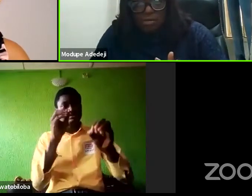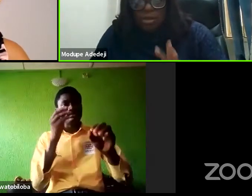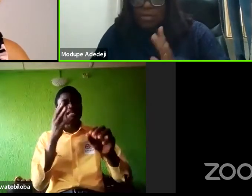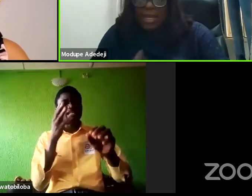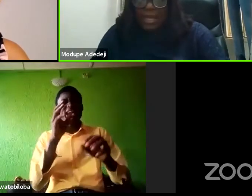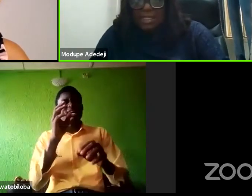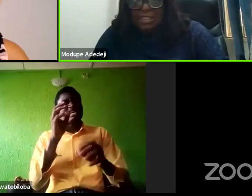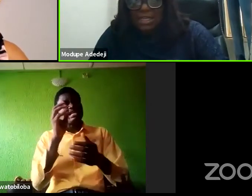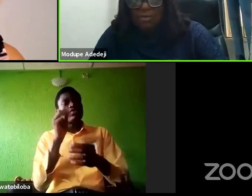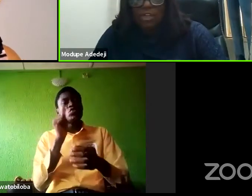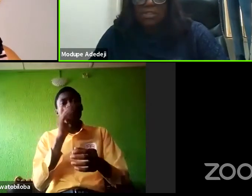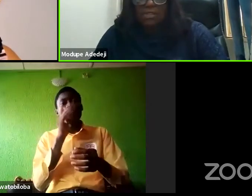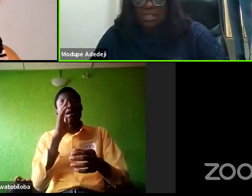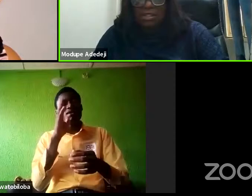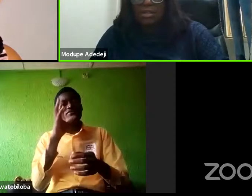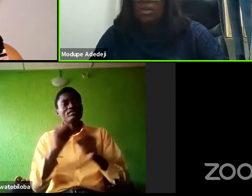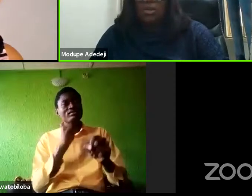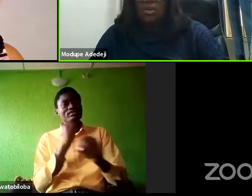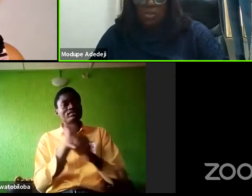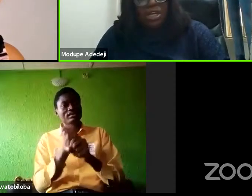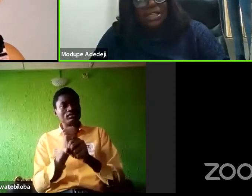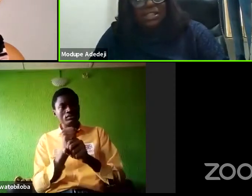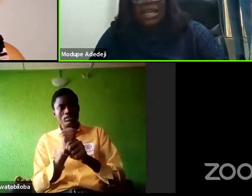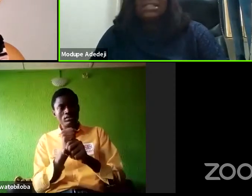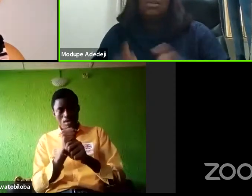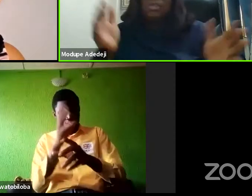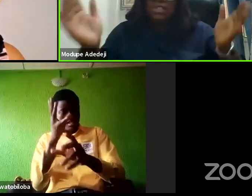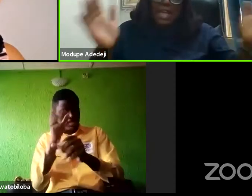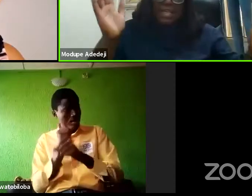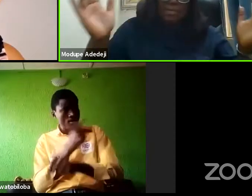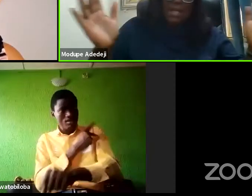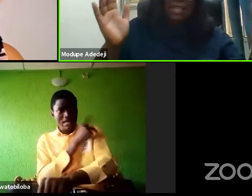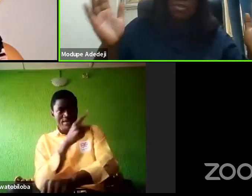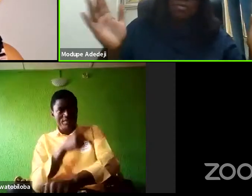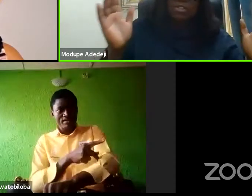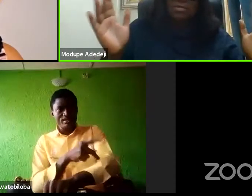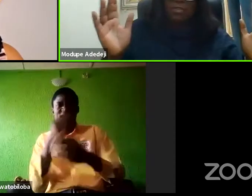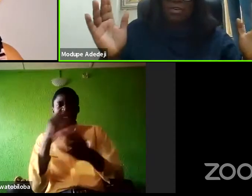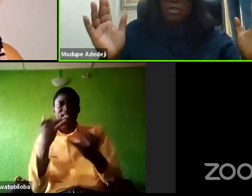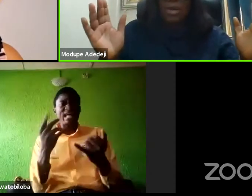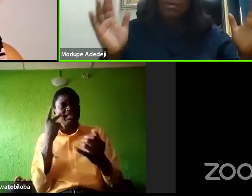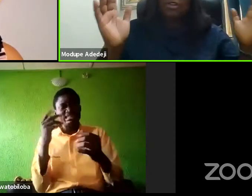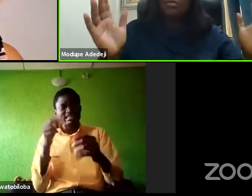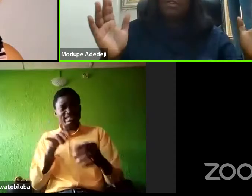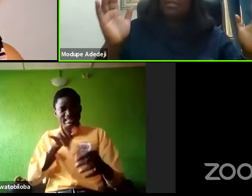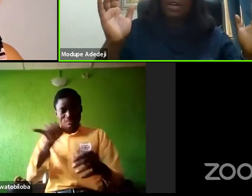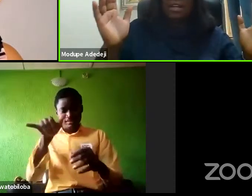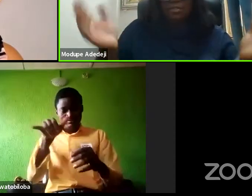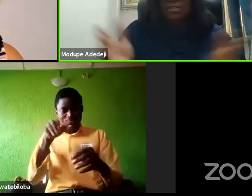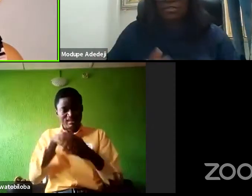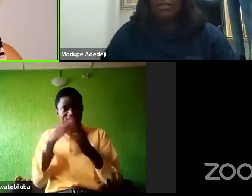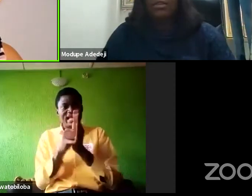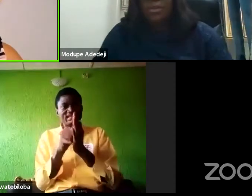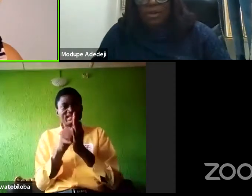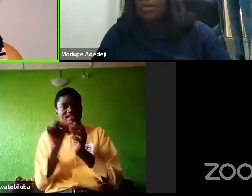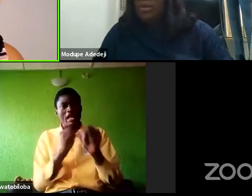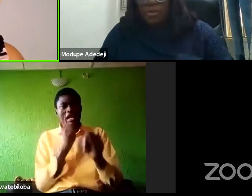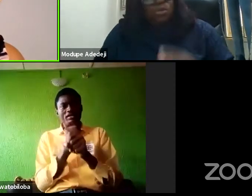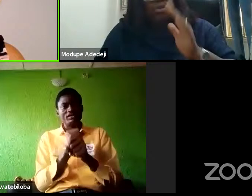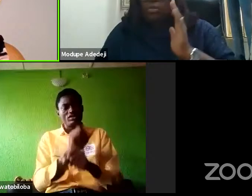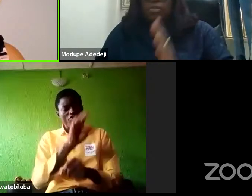spontaneously, not by assisted reproductive technique. So you can see that it's still within that age bracket of 45. 45 to